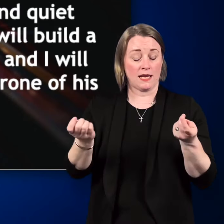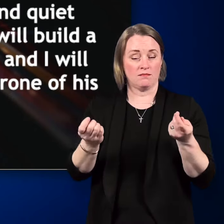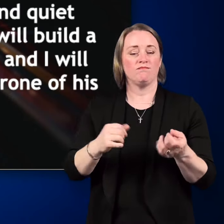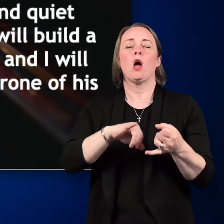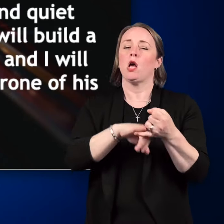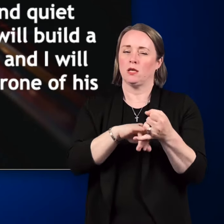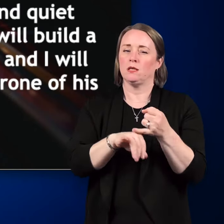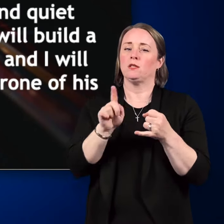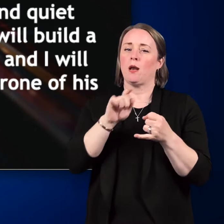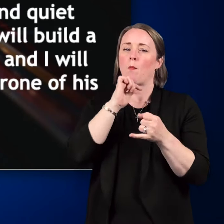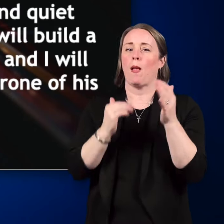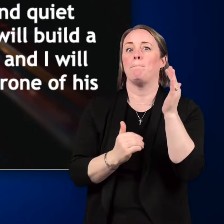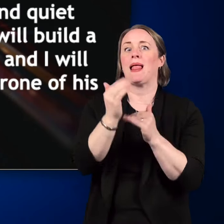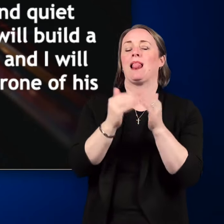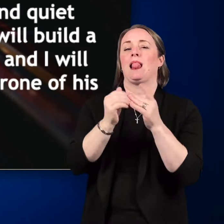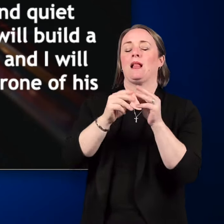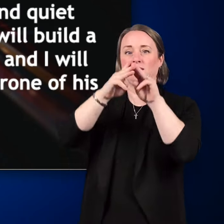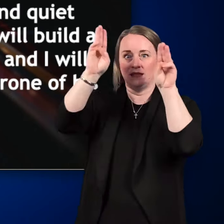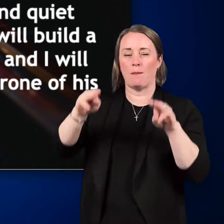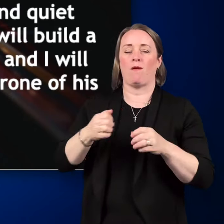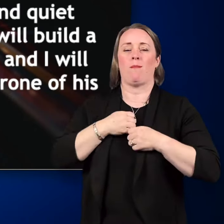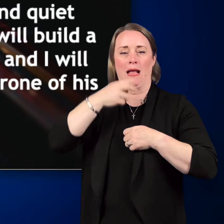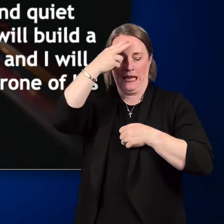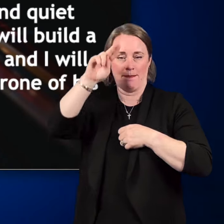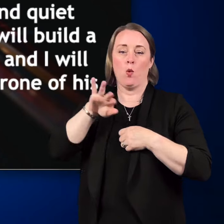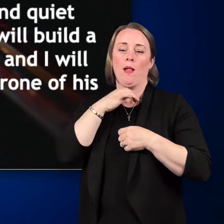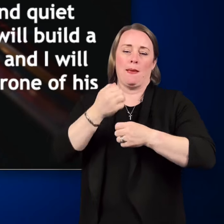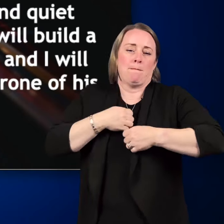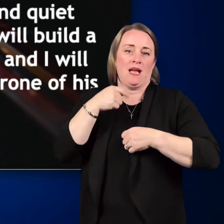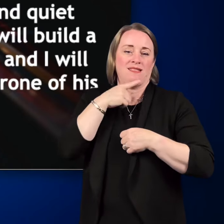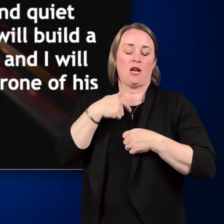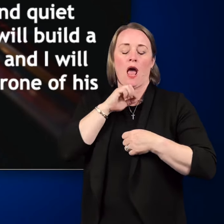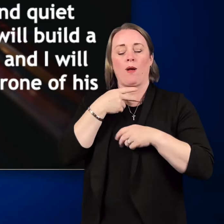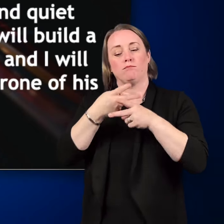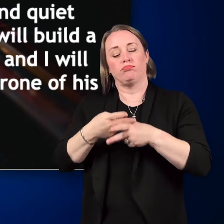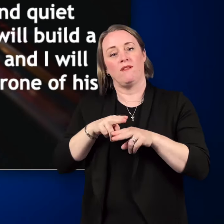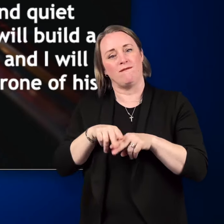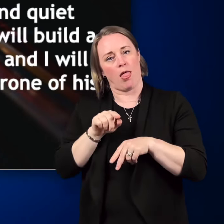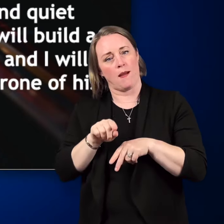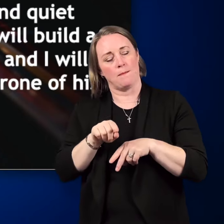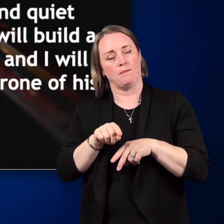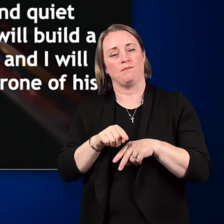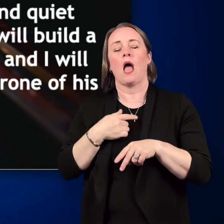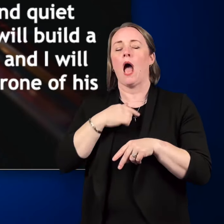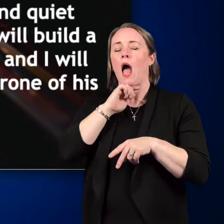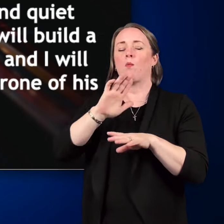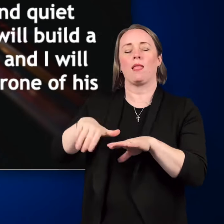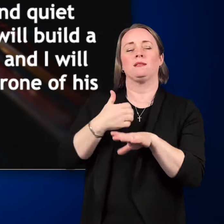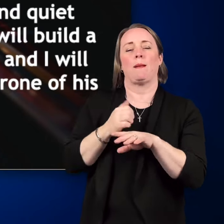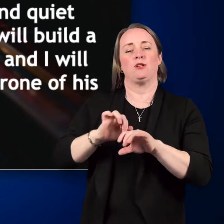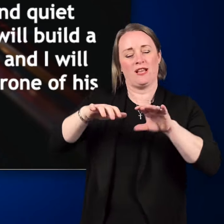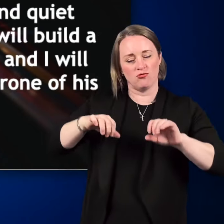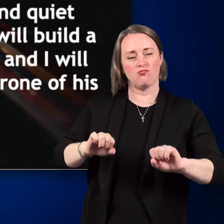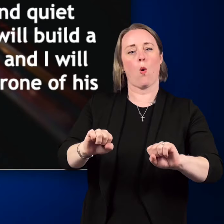a house for my name. He will be my son and I will be his father. And I will establish the throne